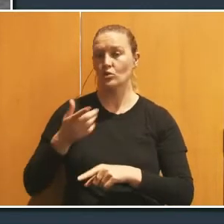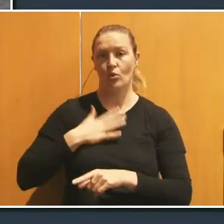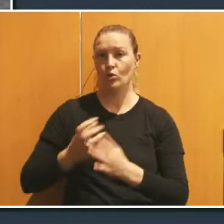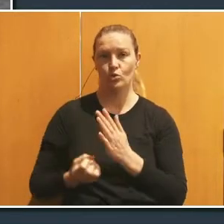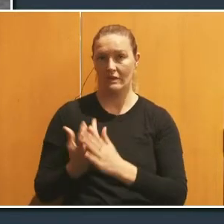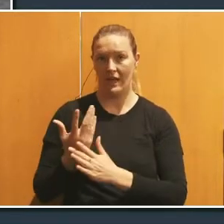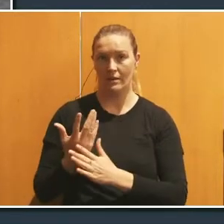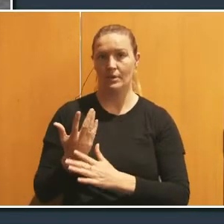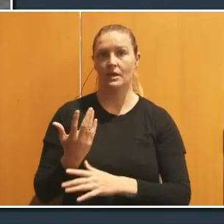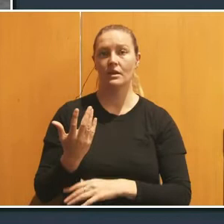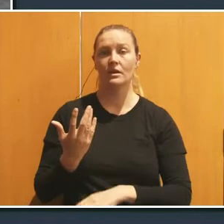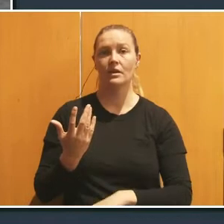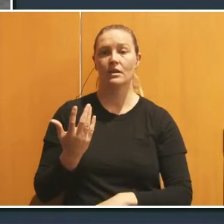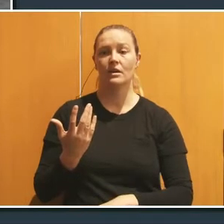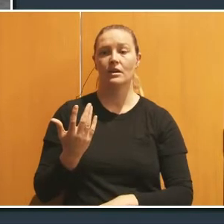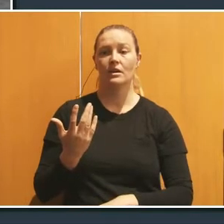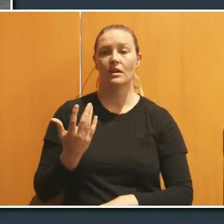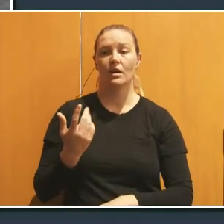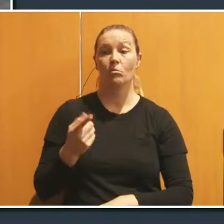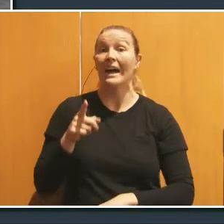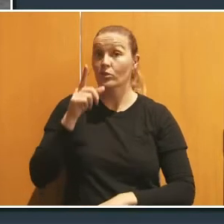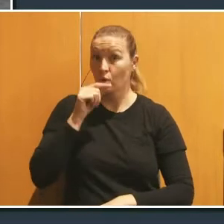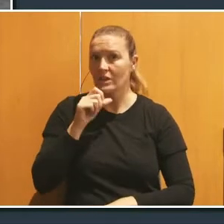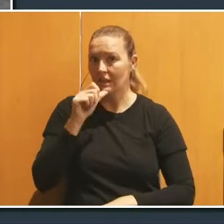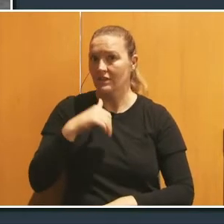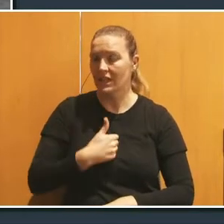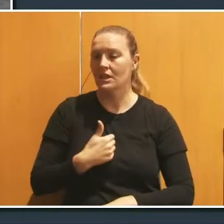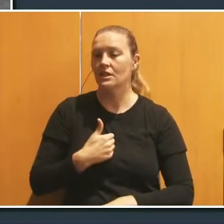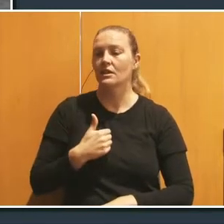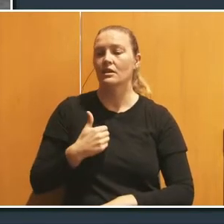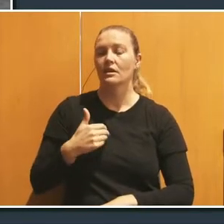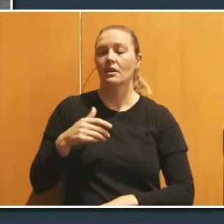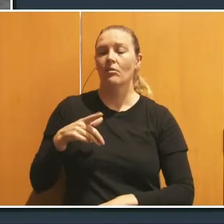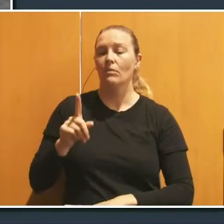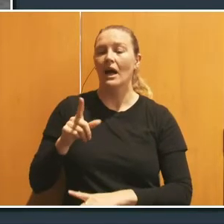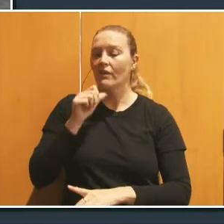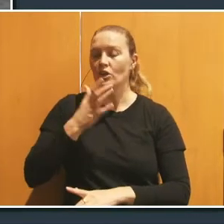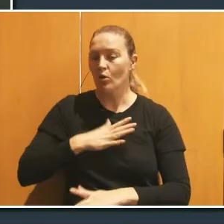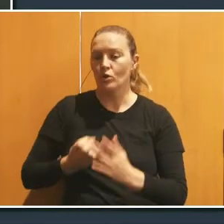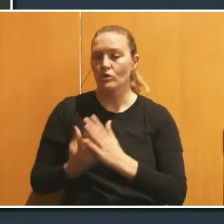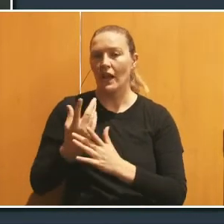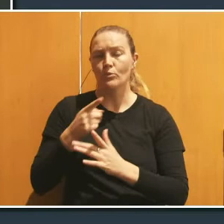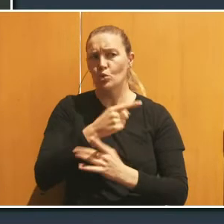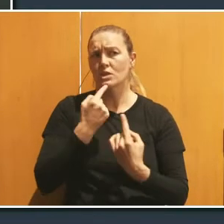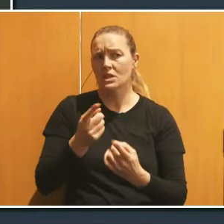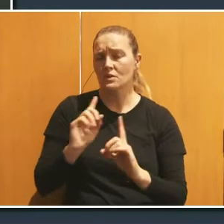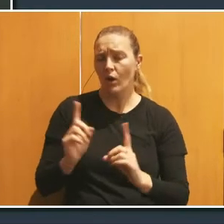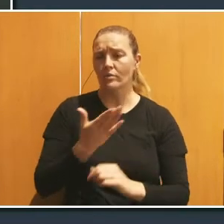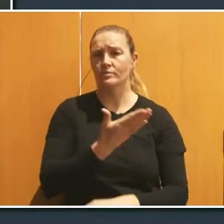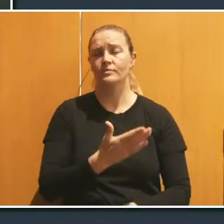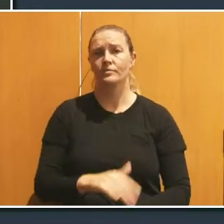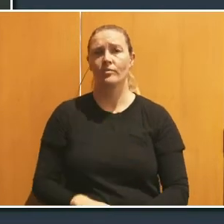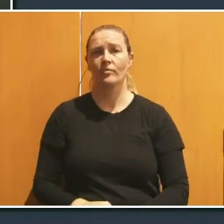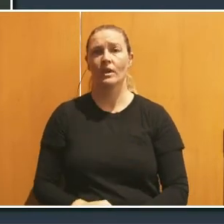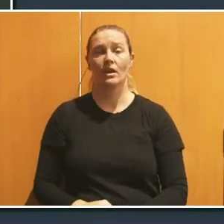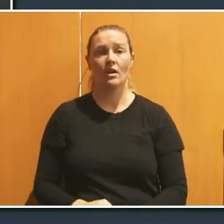the ability is there, so what is it that you're suggesting for those circumstances? I think for those circumstances, it's